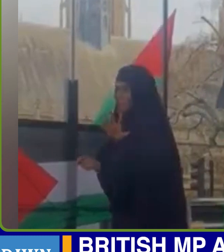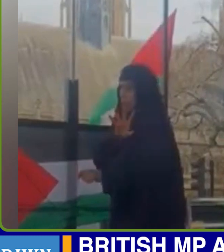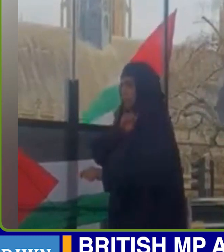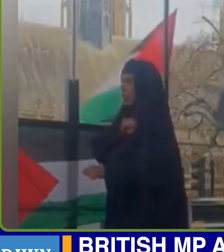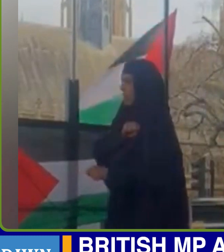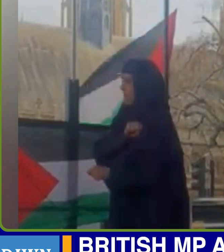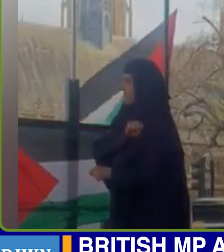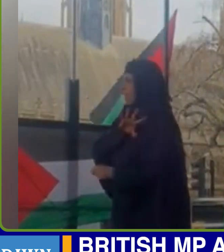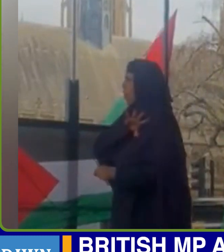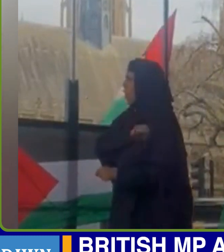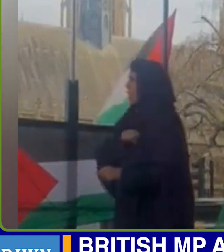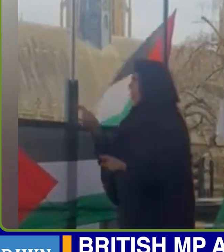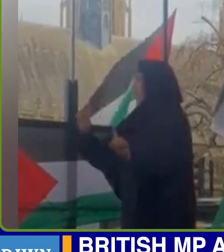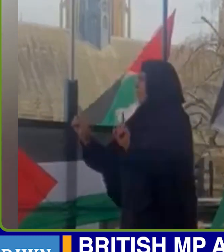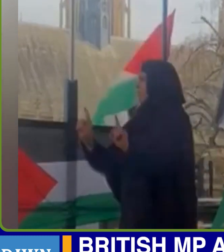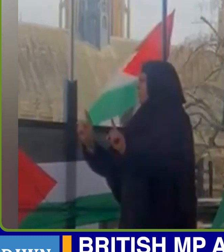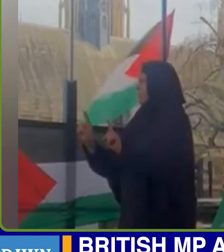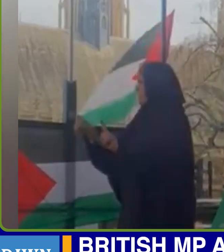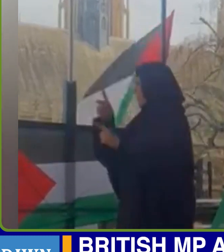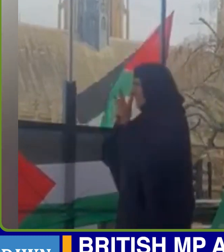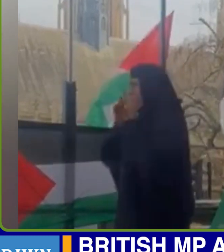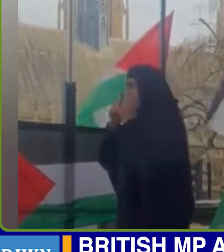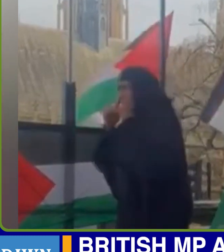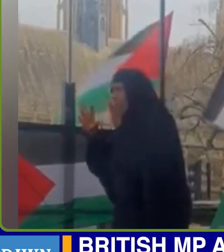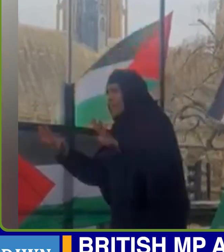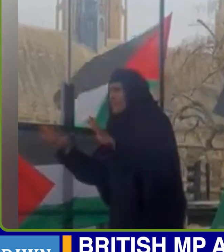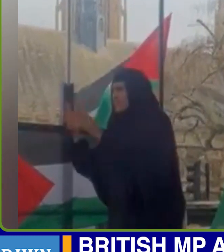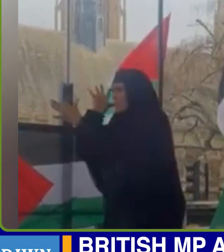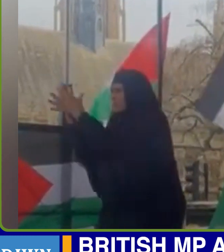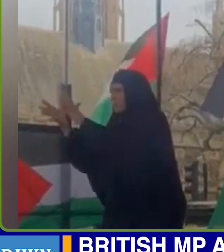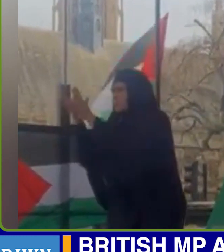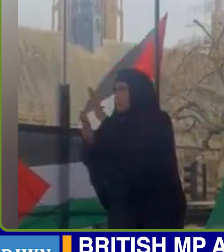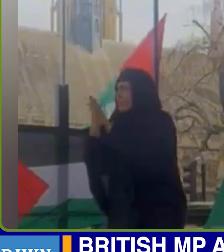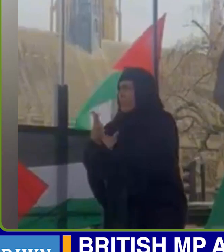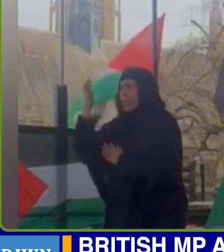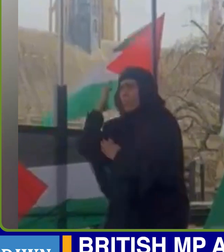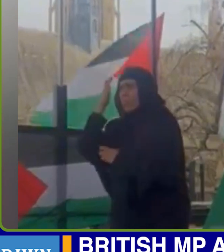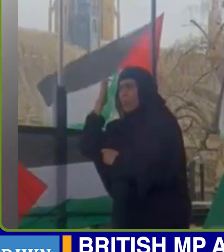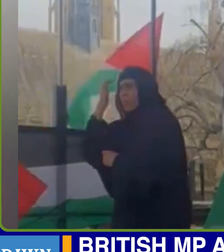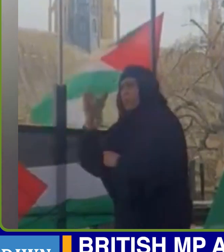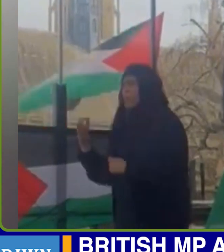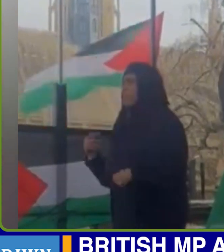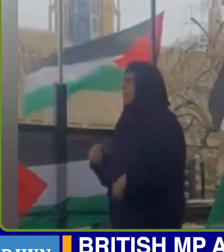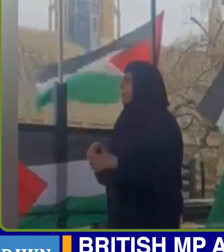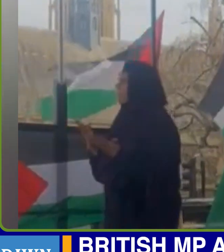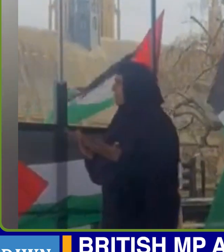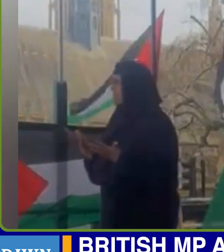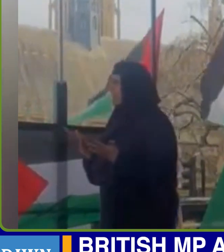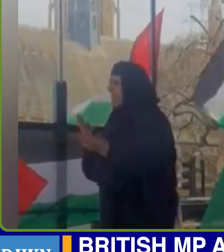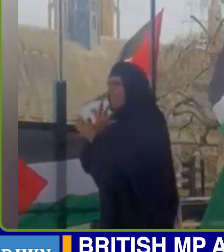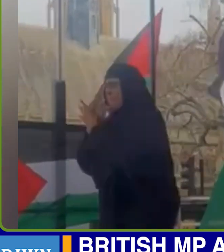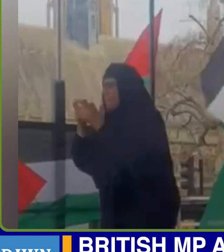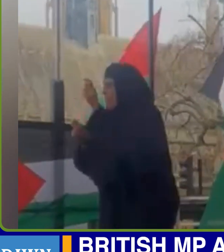of the scale of the atrocities that we are continuing to witness. The exceptional number of those